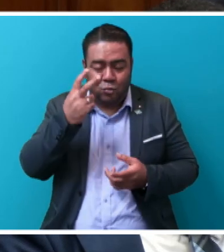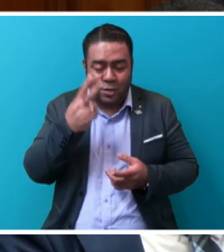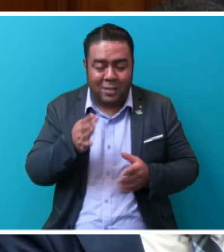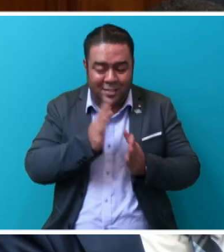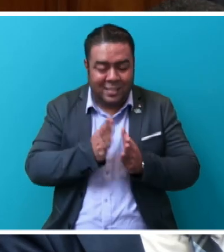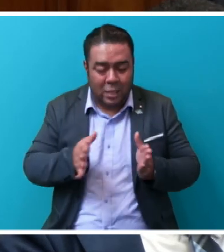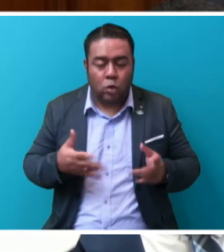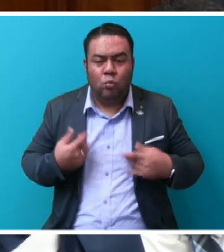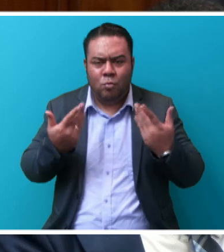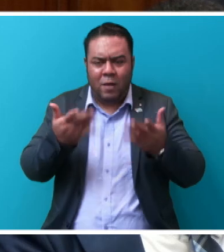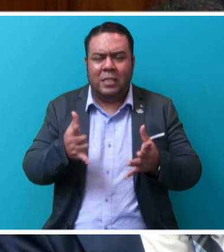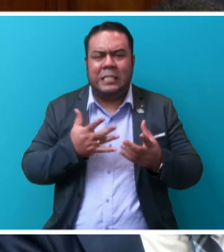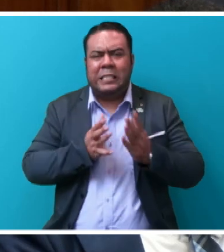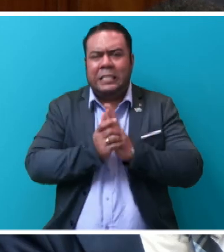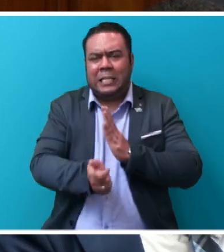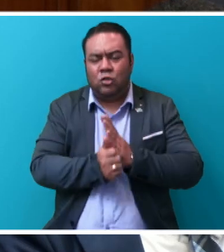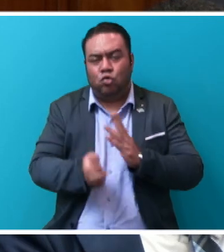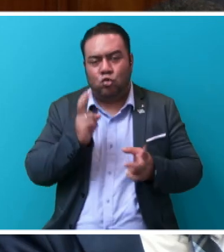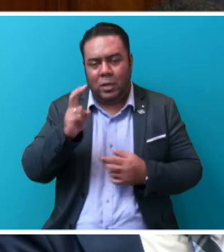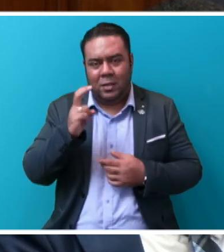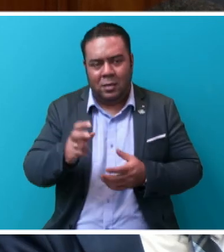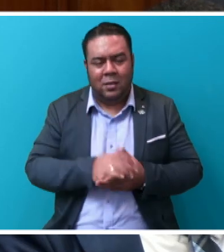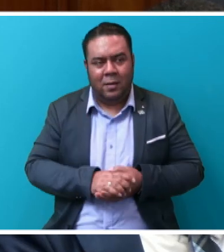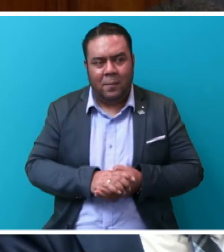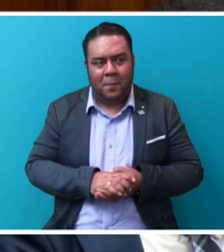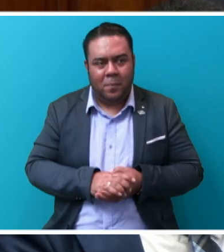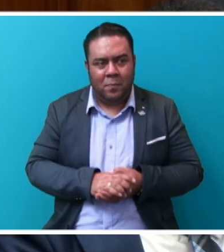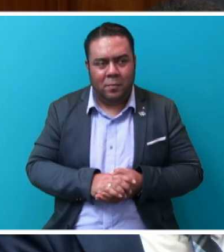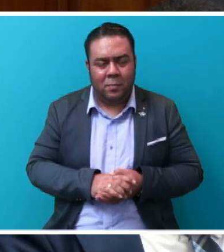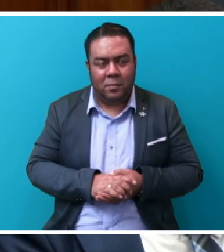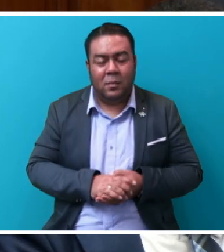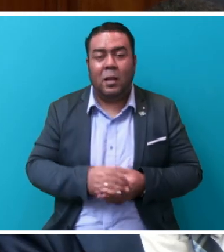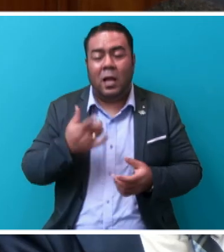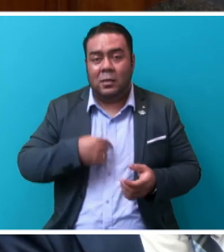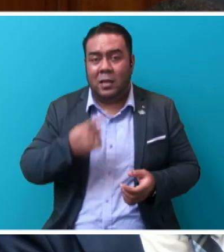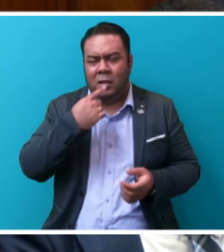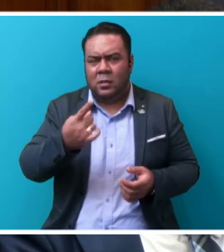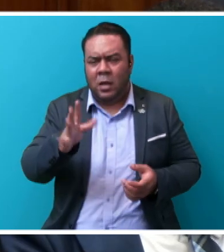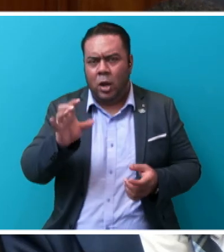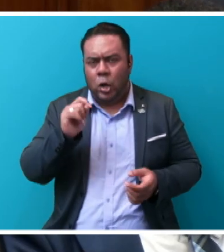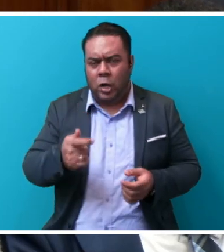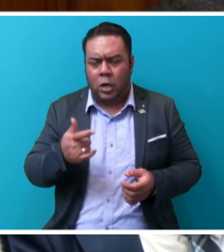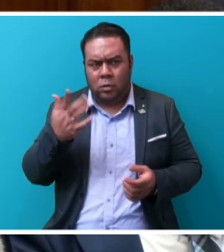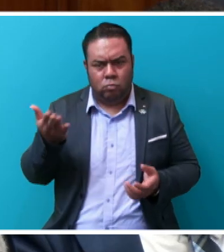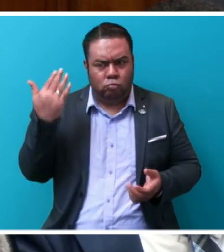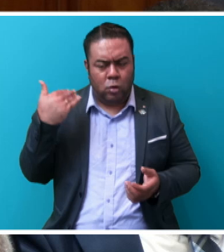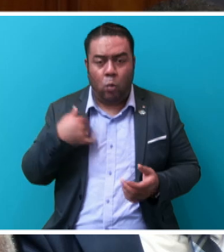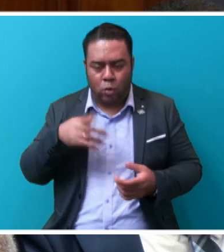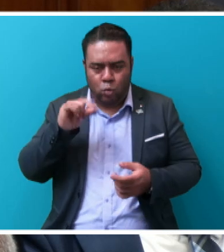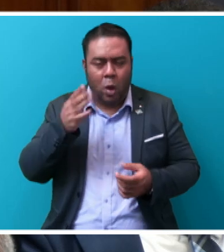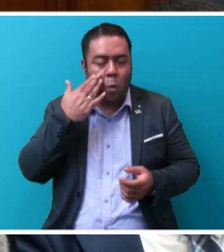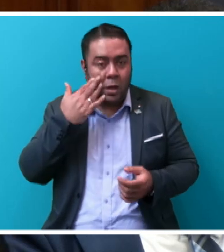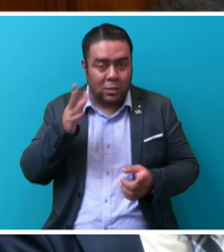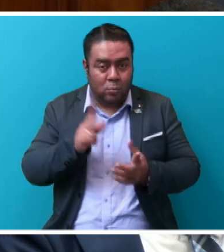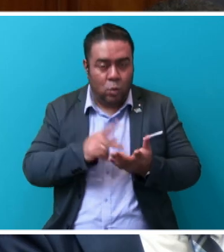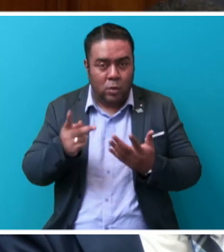provide skills training. Sir, as highlighted earlier, the team conducted awareness